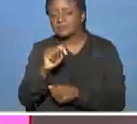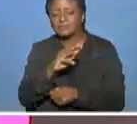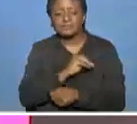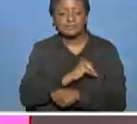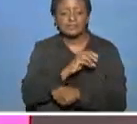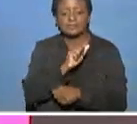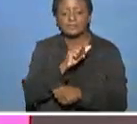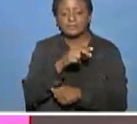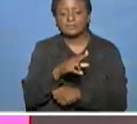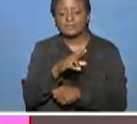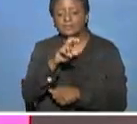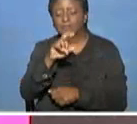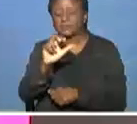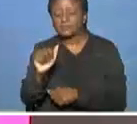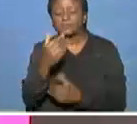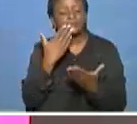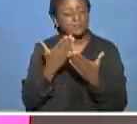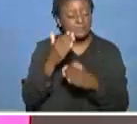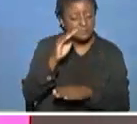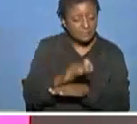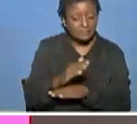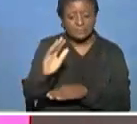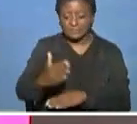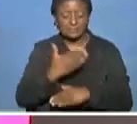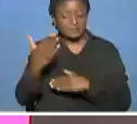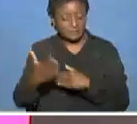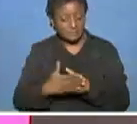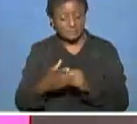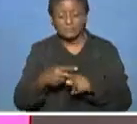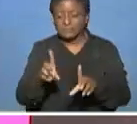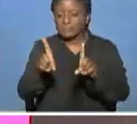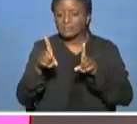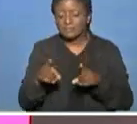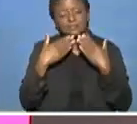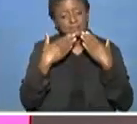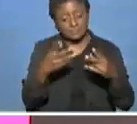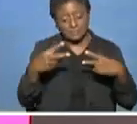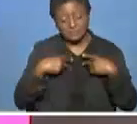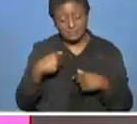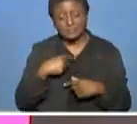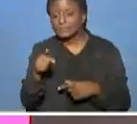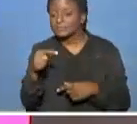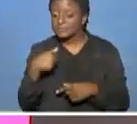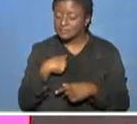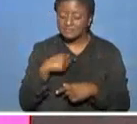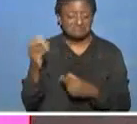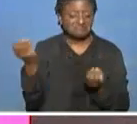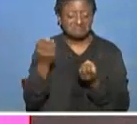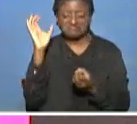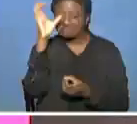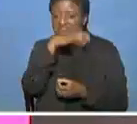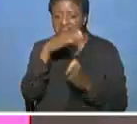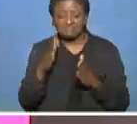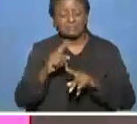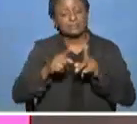evening, Makrishna. And welcome back to the desk. Thank you for having me. Now, you and I are no strangers. No strangers. But for our